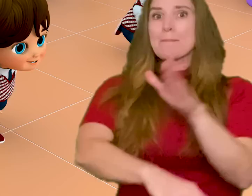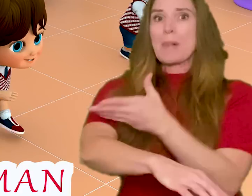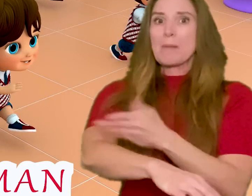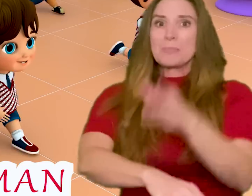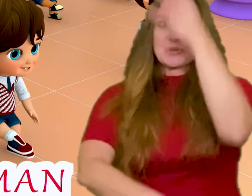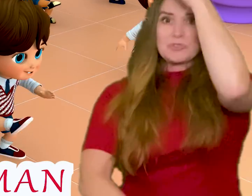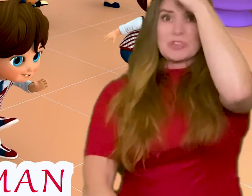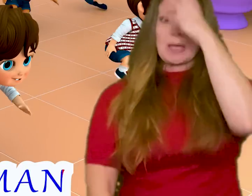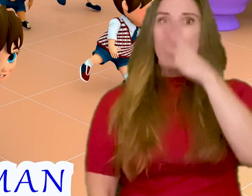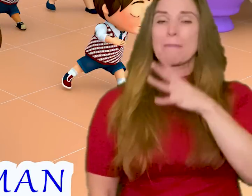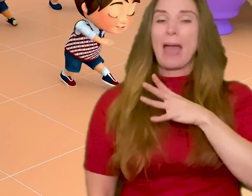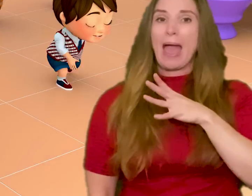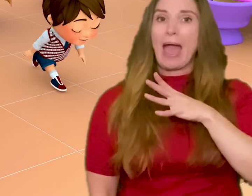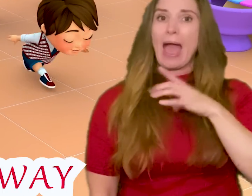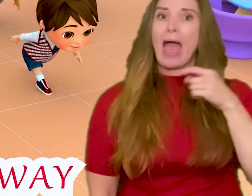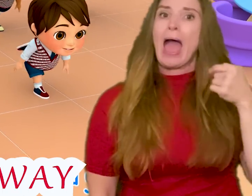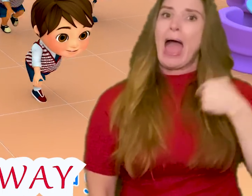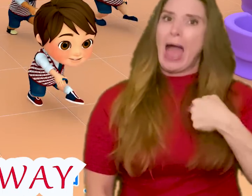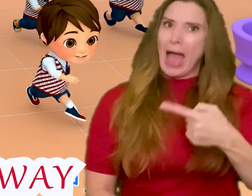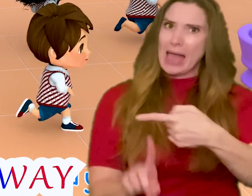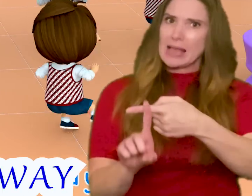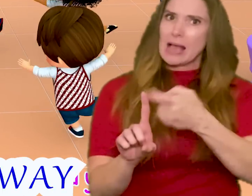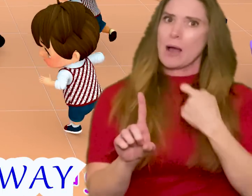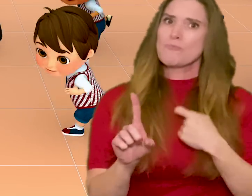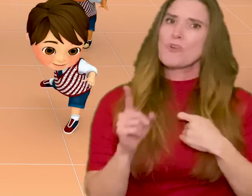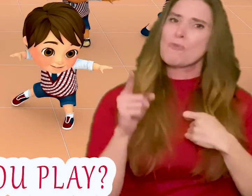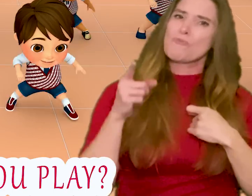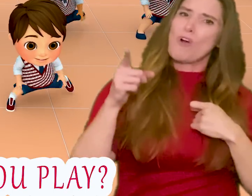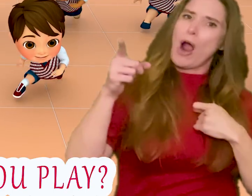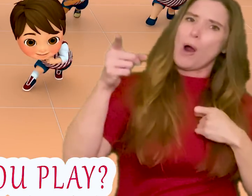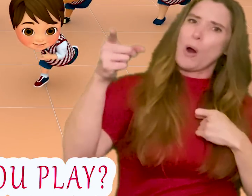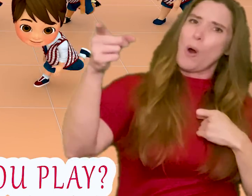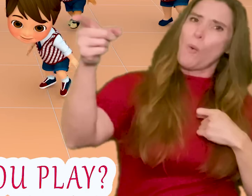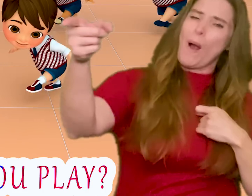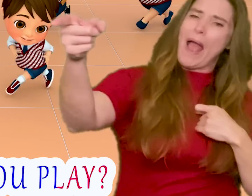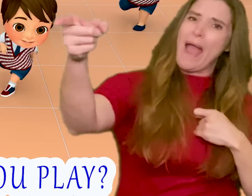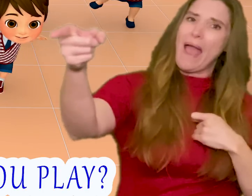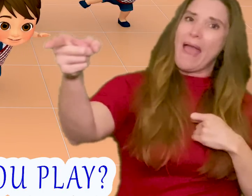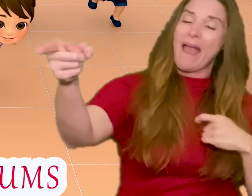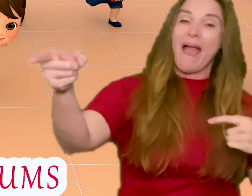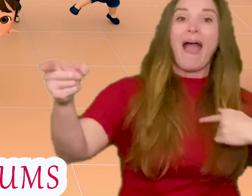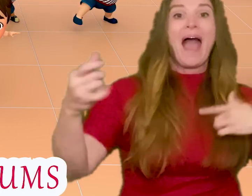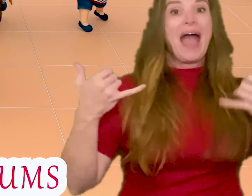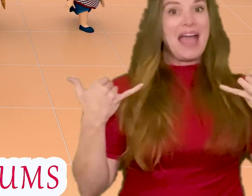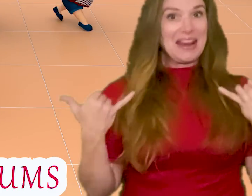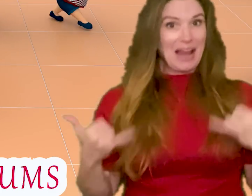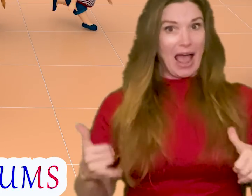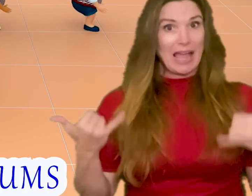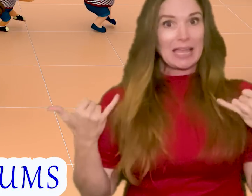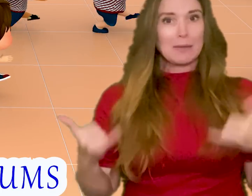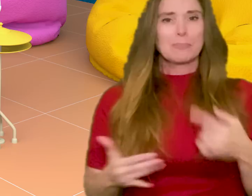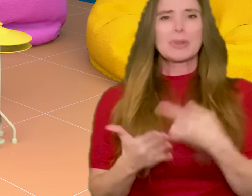piano I am a Music Man I come from far away and I can play what can you play I play